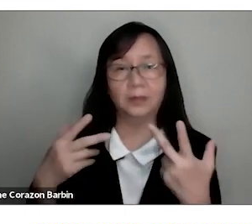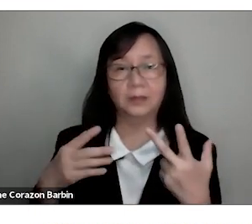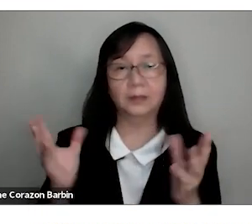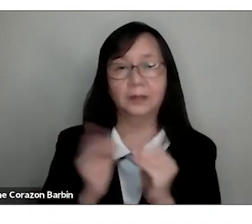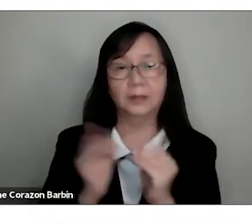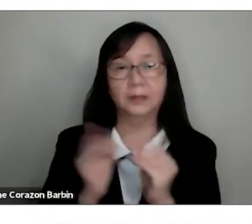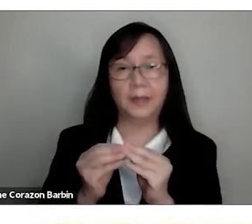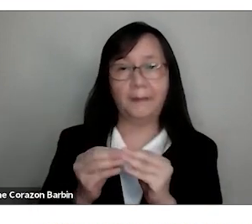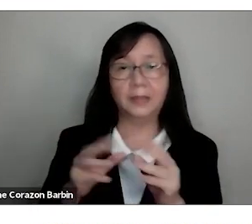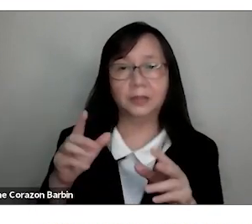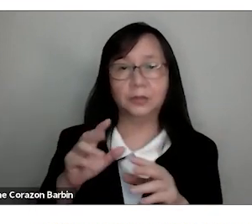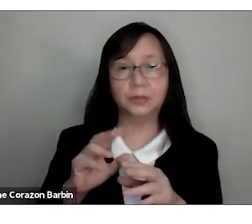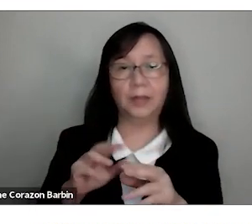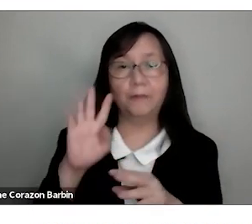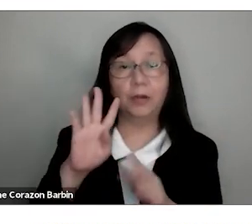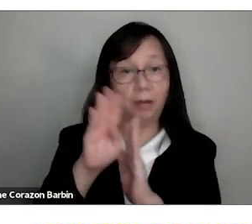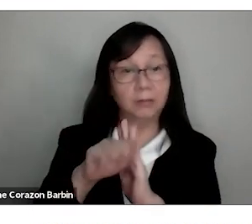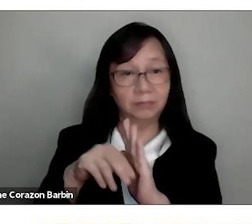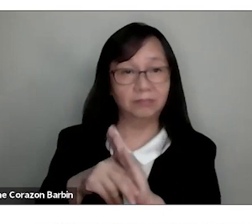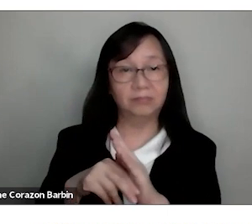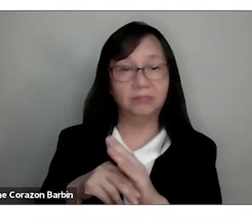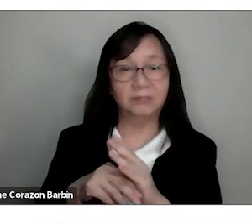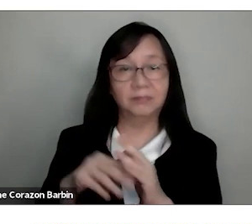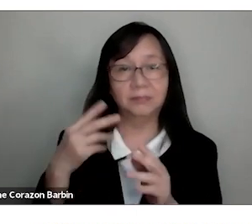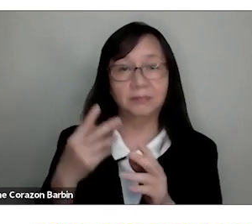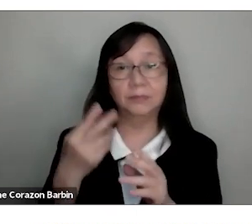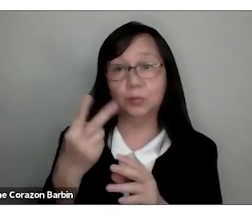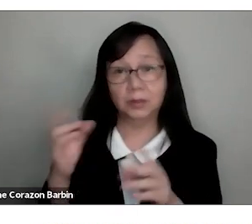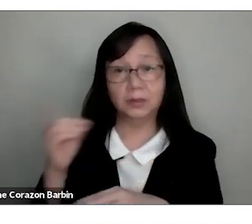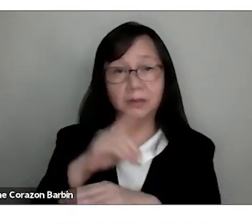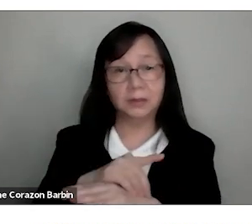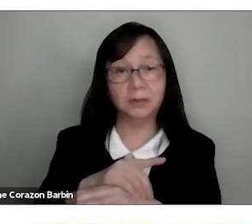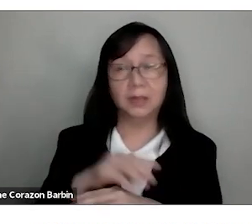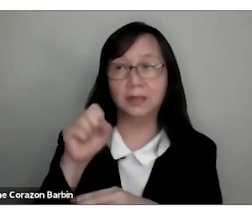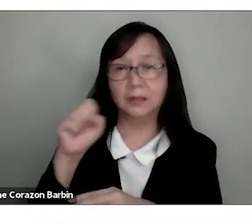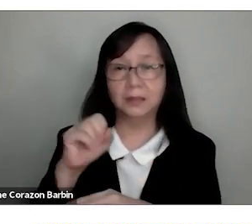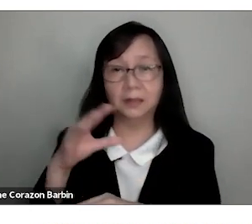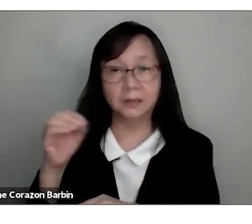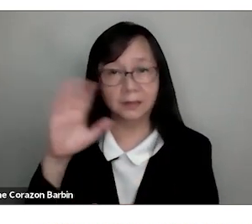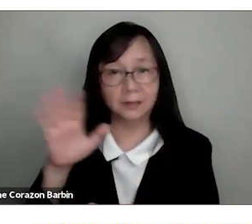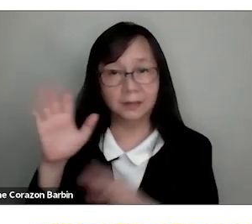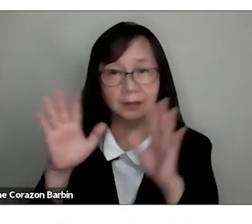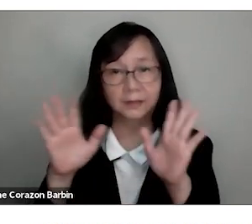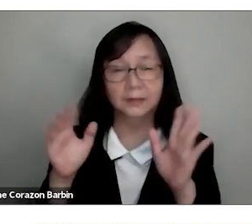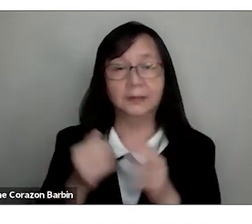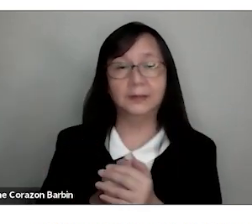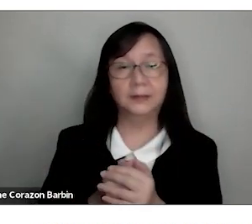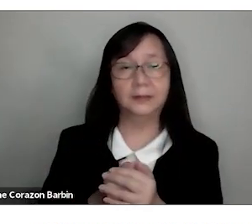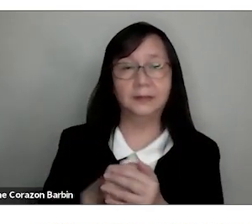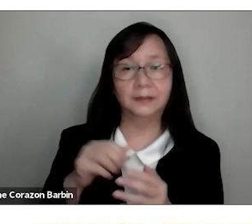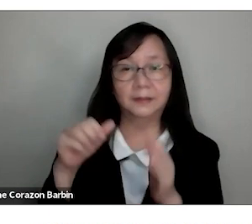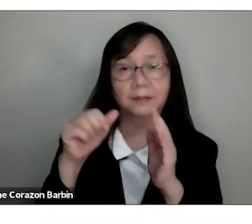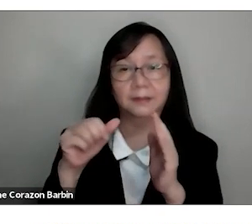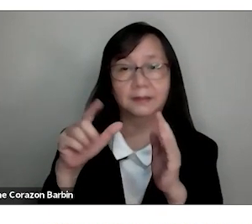of 4 hours, spaced equally between 2 days. It's a weekend, it's a Saturday and Sunday. Attorney Wan Chai, Kun Wan